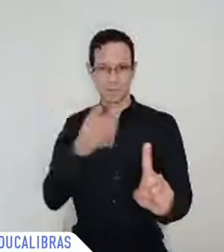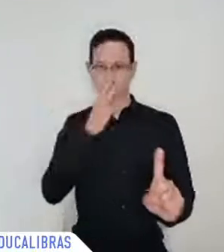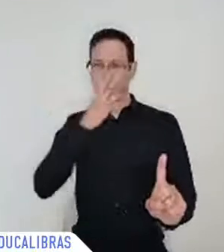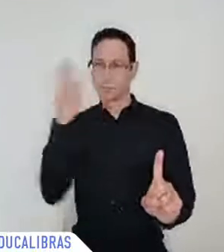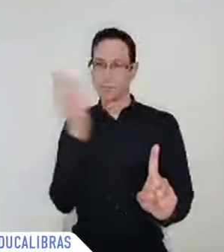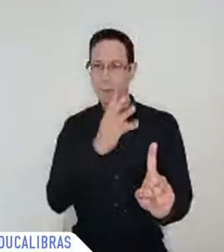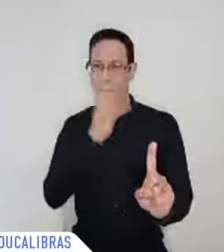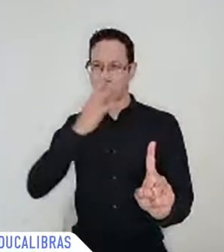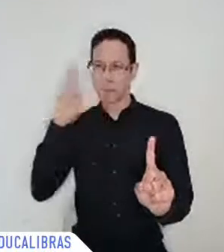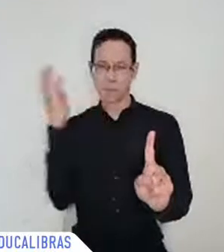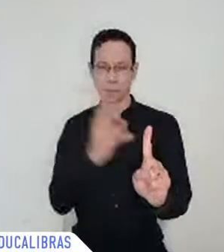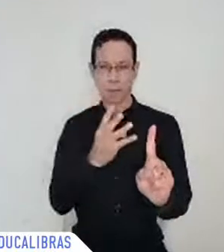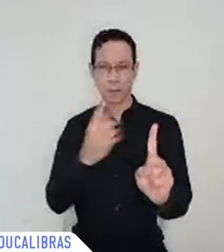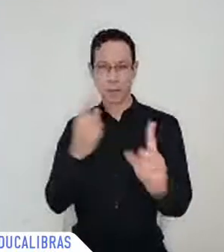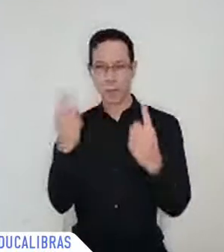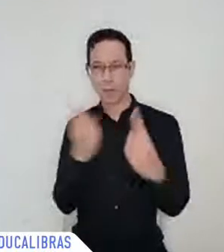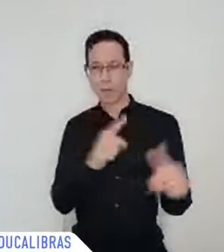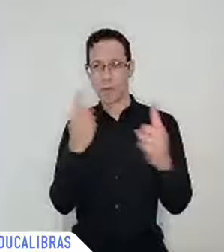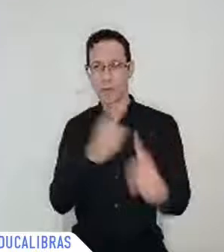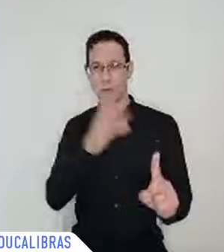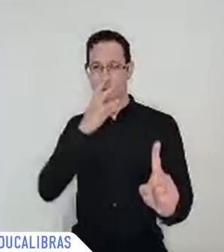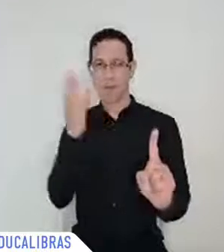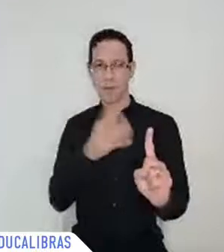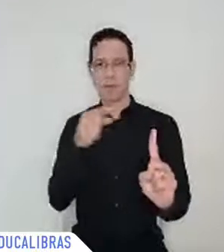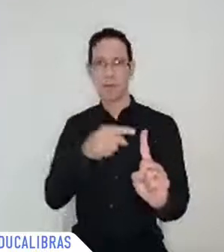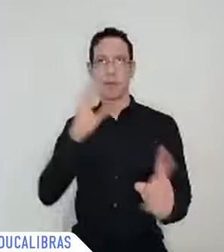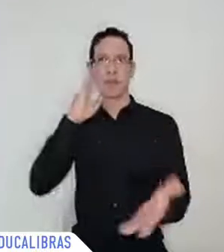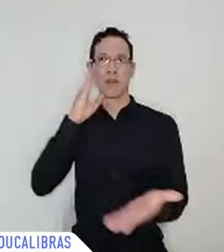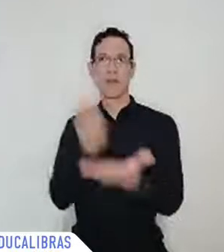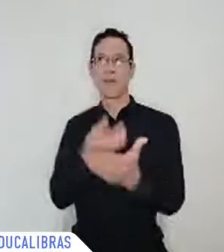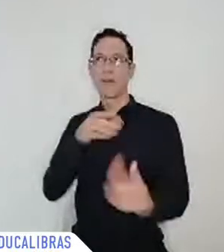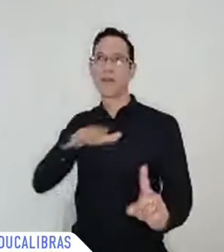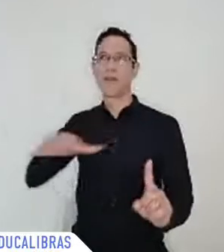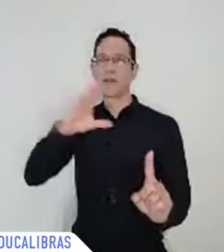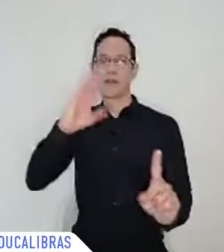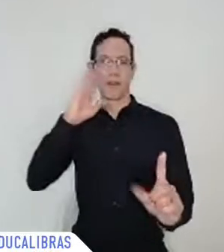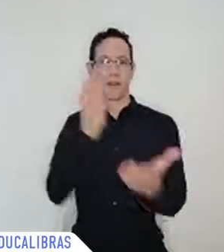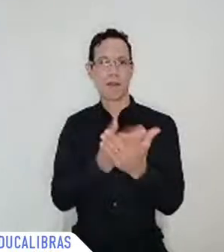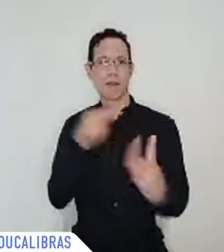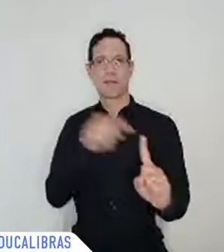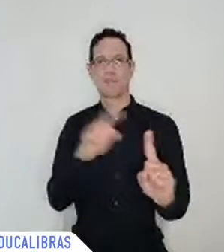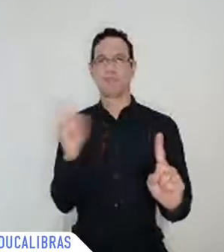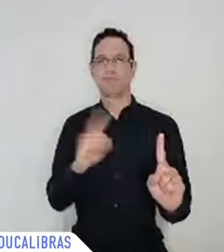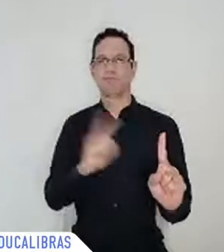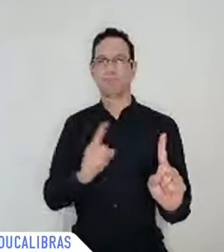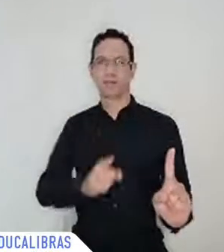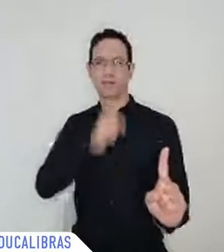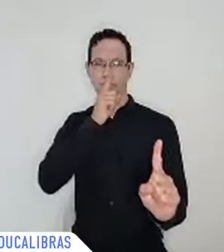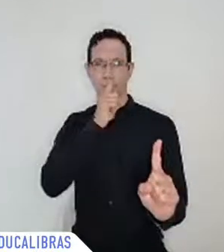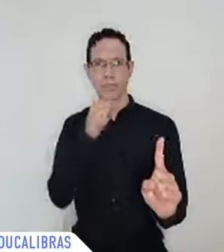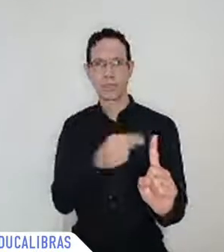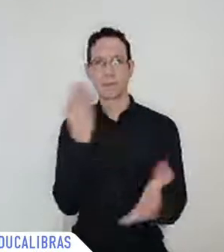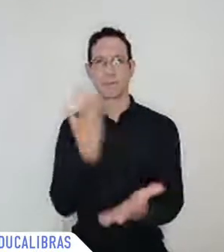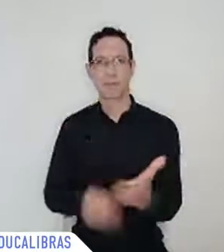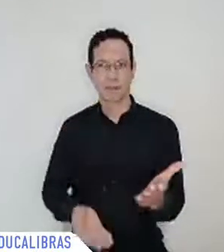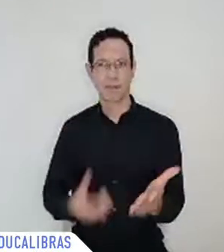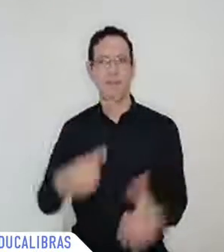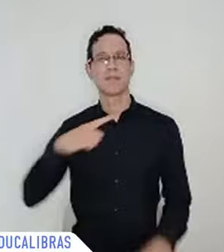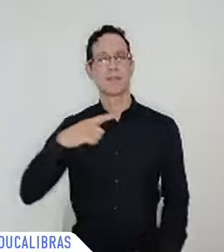And then some journalists become the target and the source